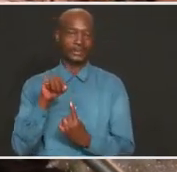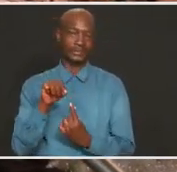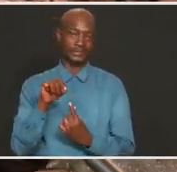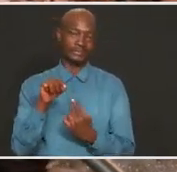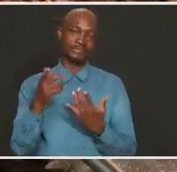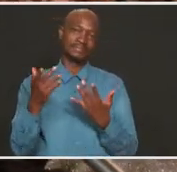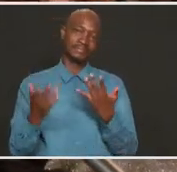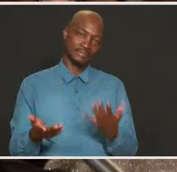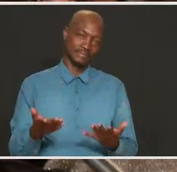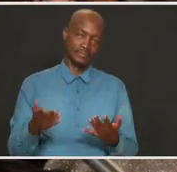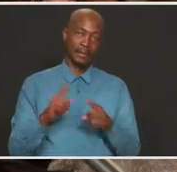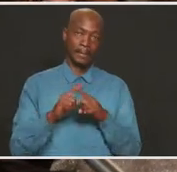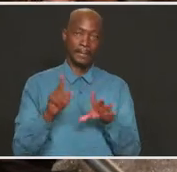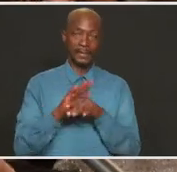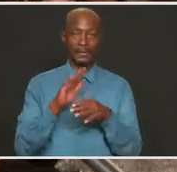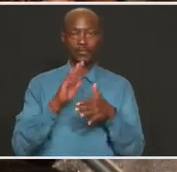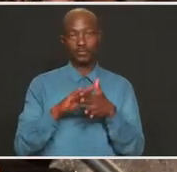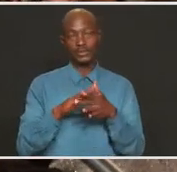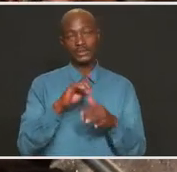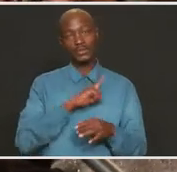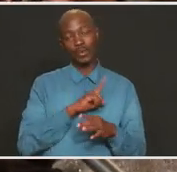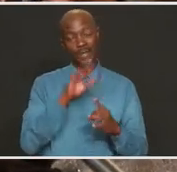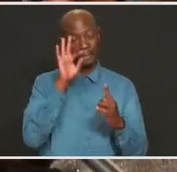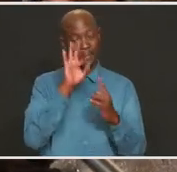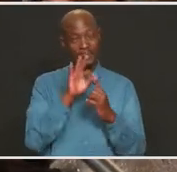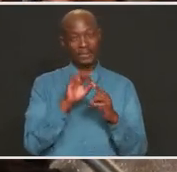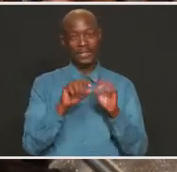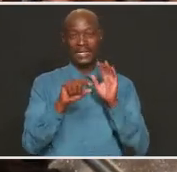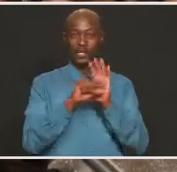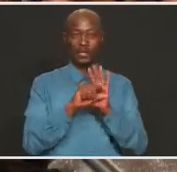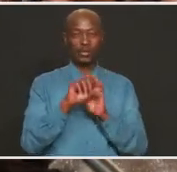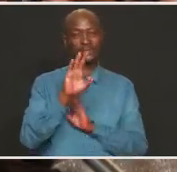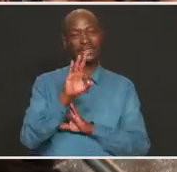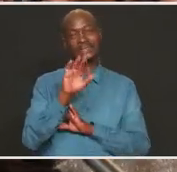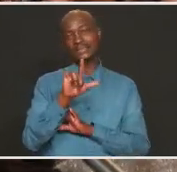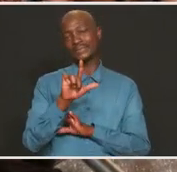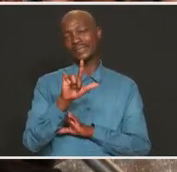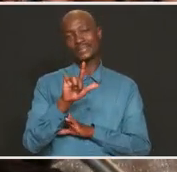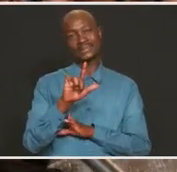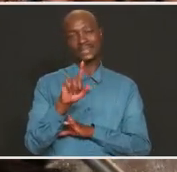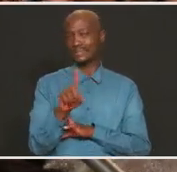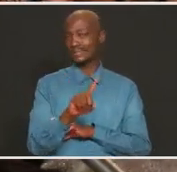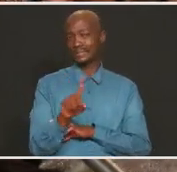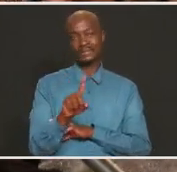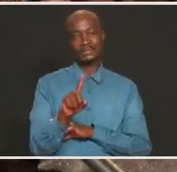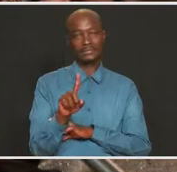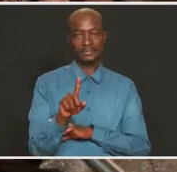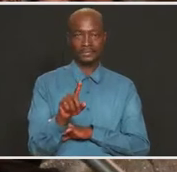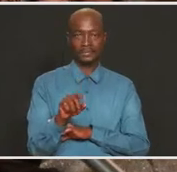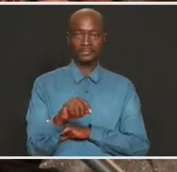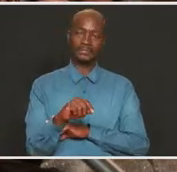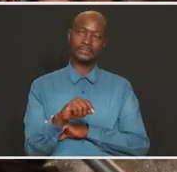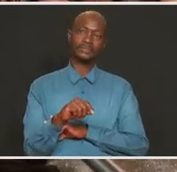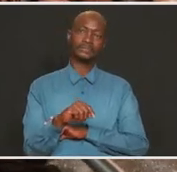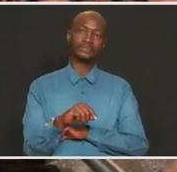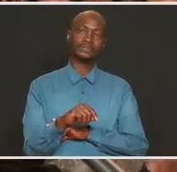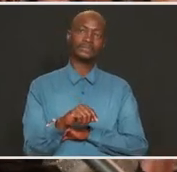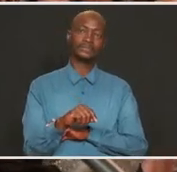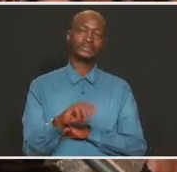and the reason for my rejection in particular is clause 37. um